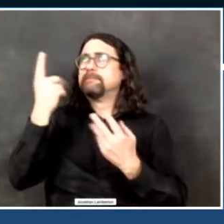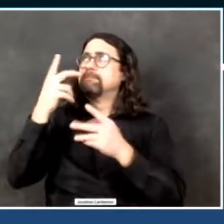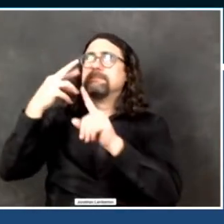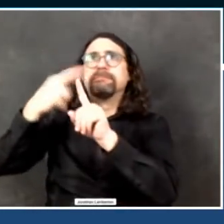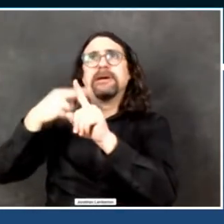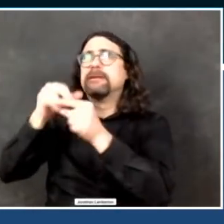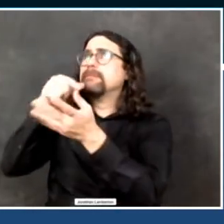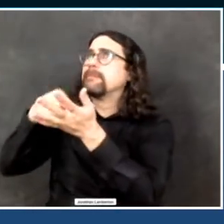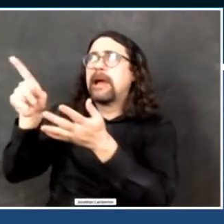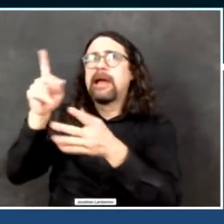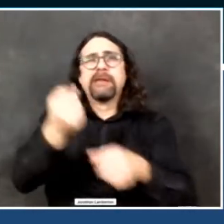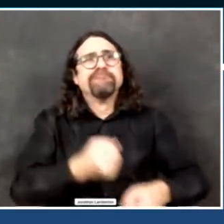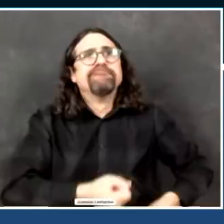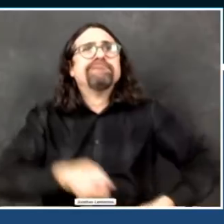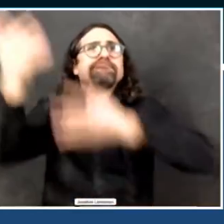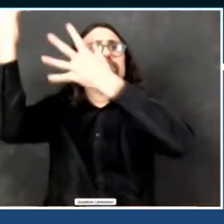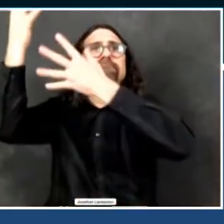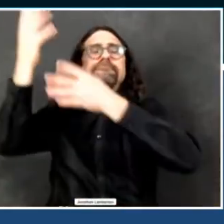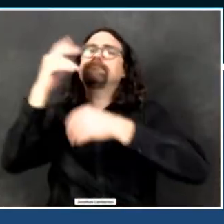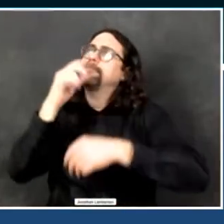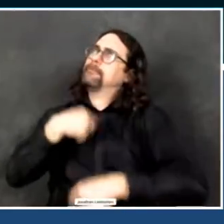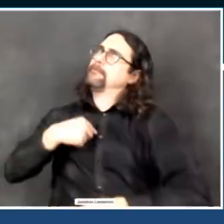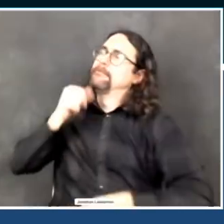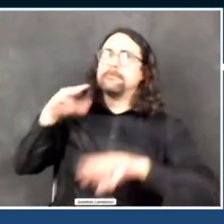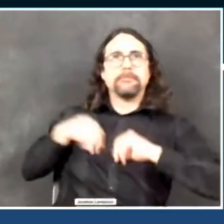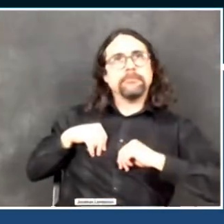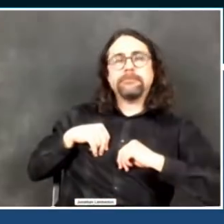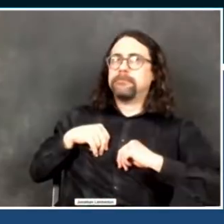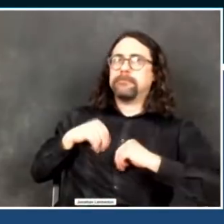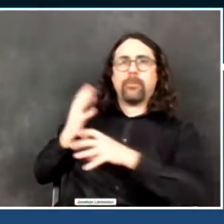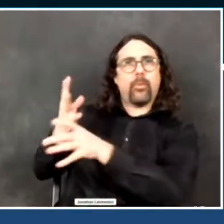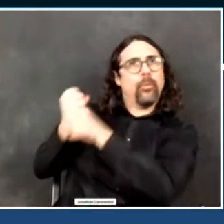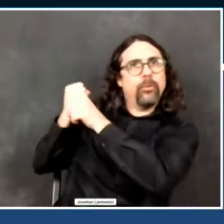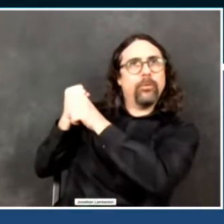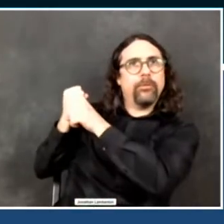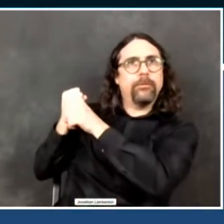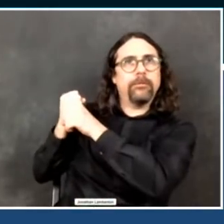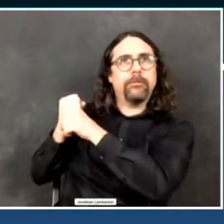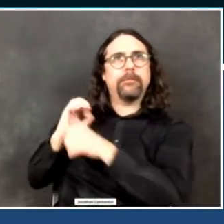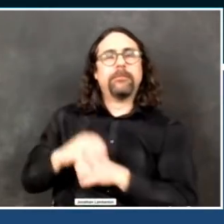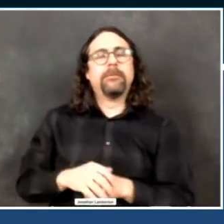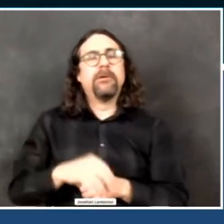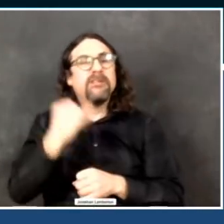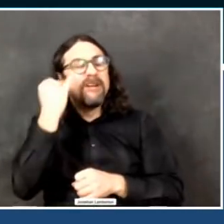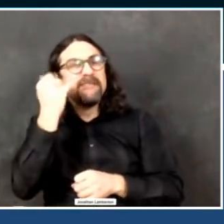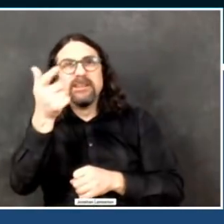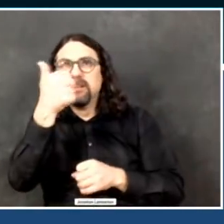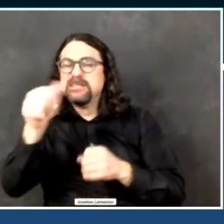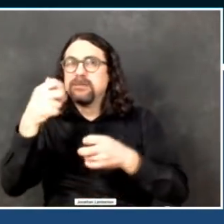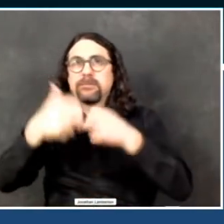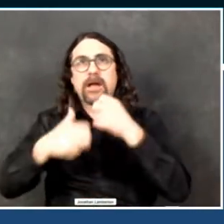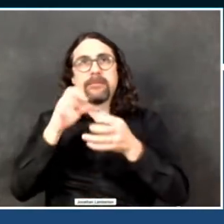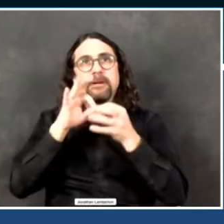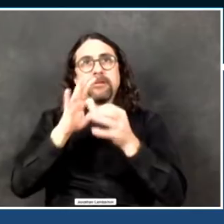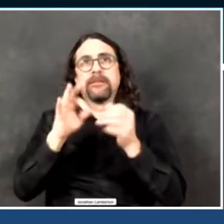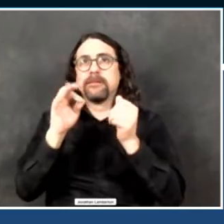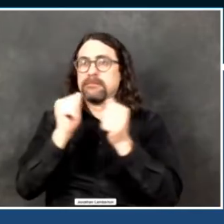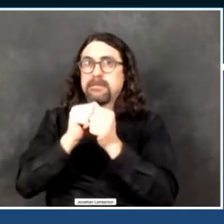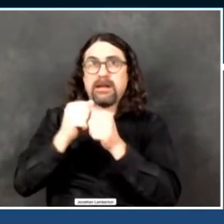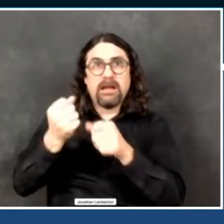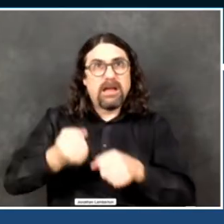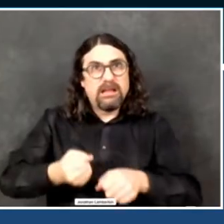told by their landlord they have to leave their building because they're sick or they're being threatened with eviction, call 311. We will get you a lawyer. We will